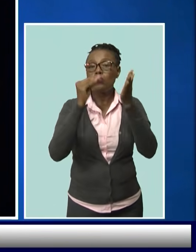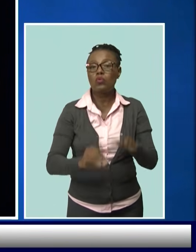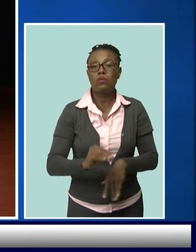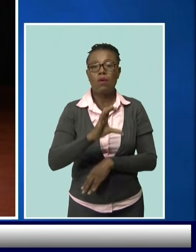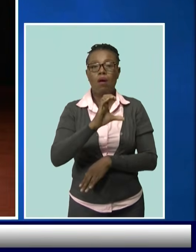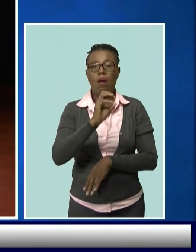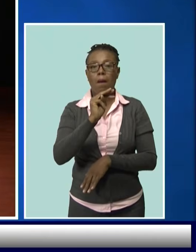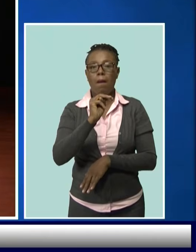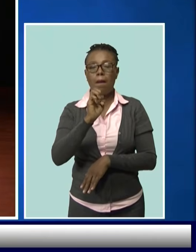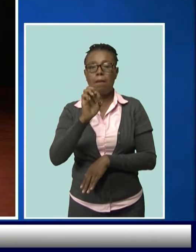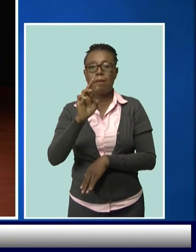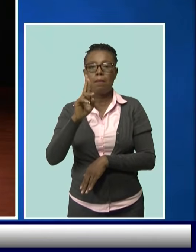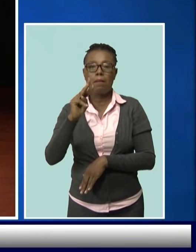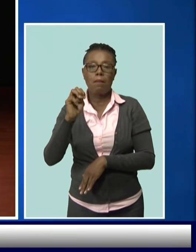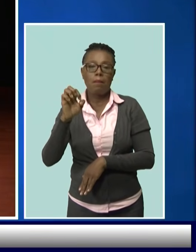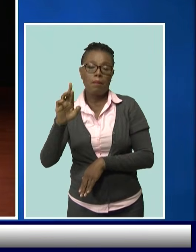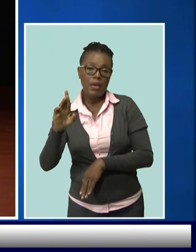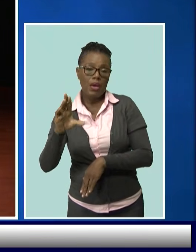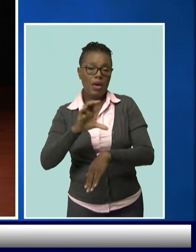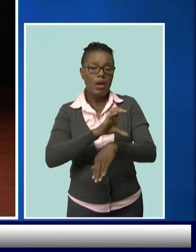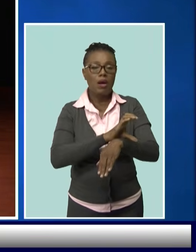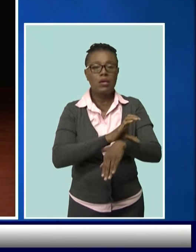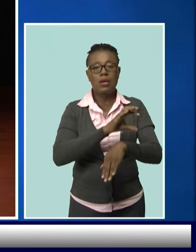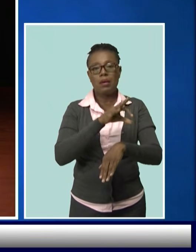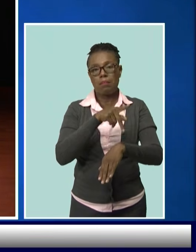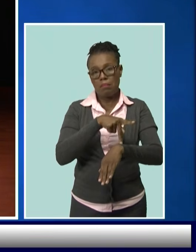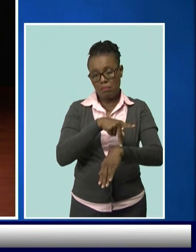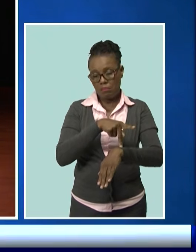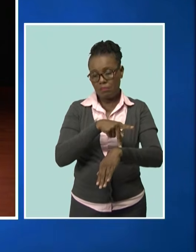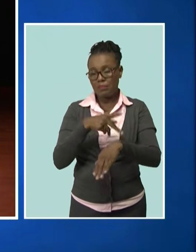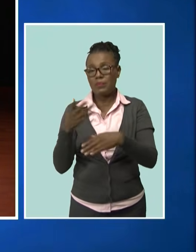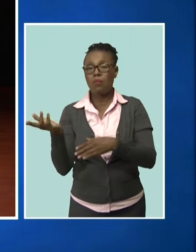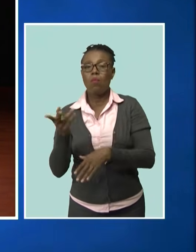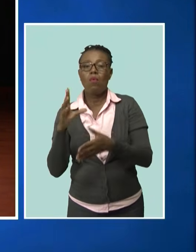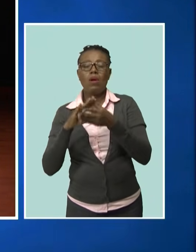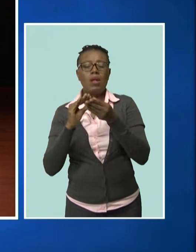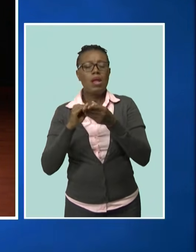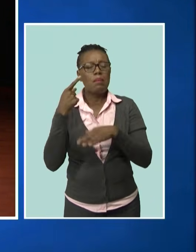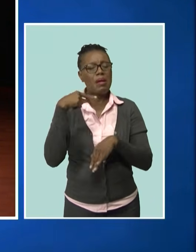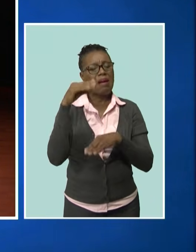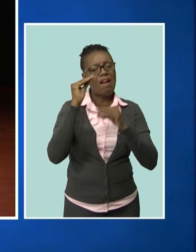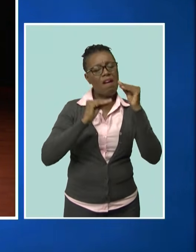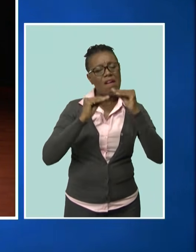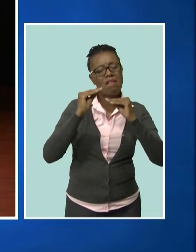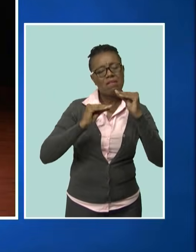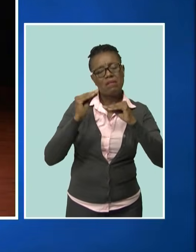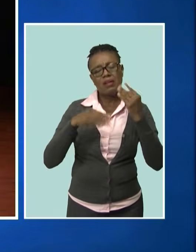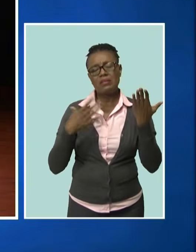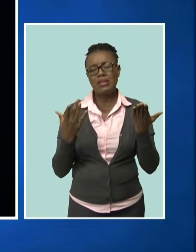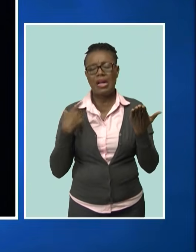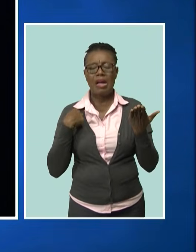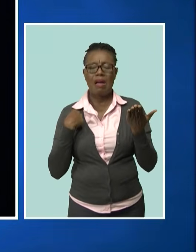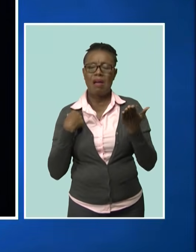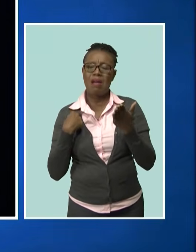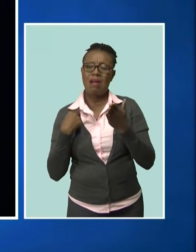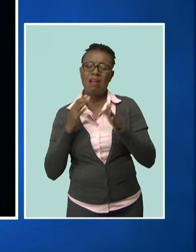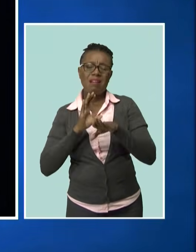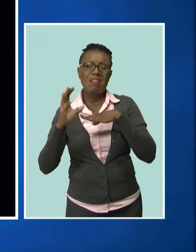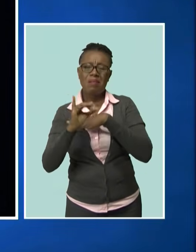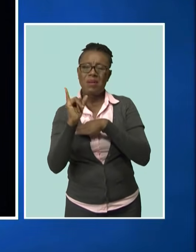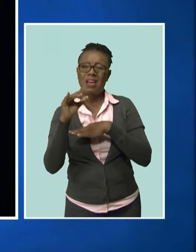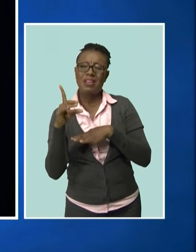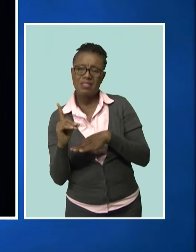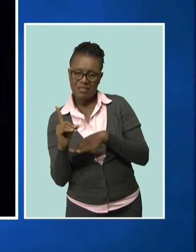Coleridge and Parry Secondary School presented their perspectives on reparations and Caribbean identity. Representing Combermere